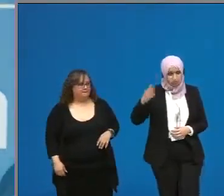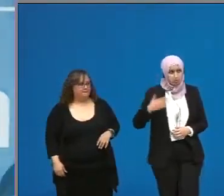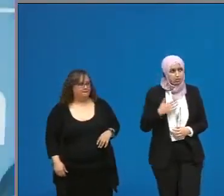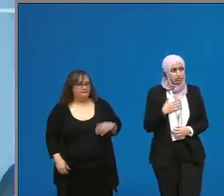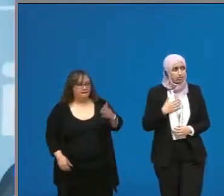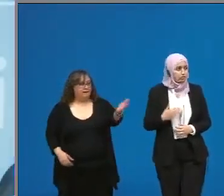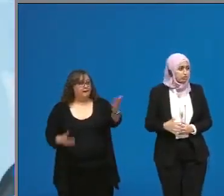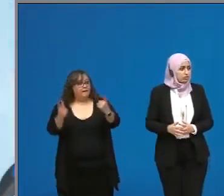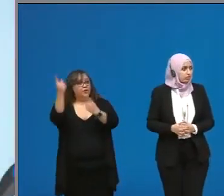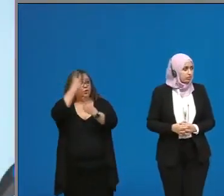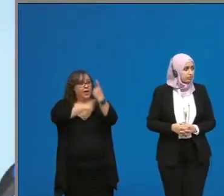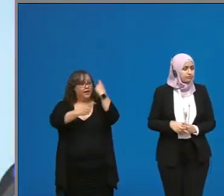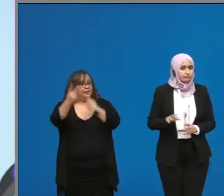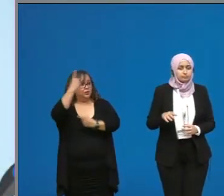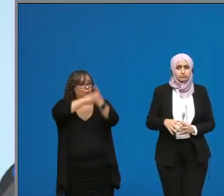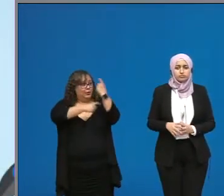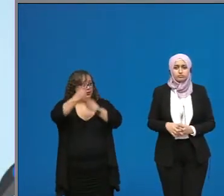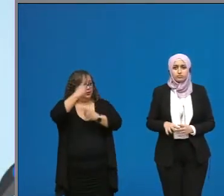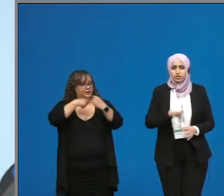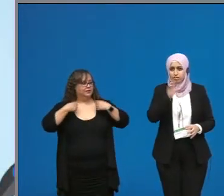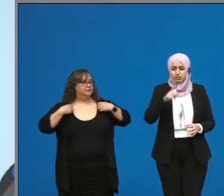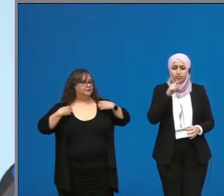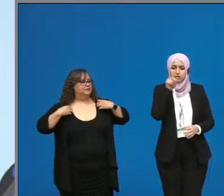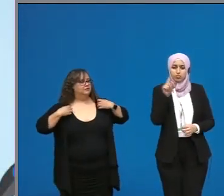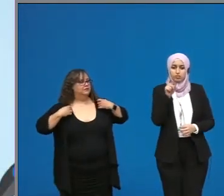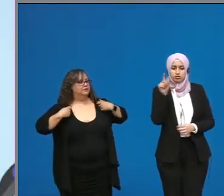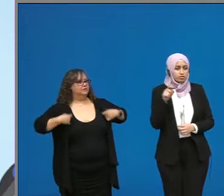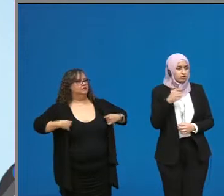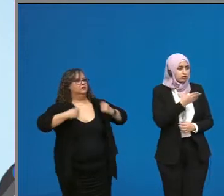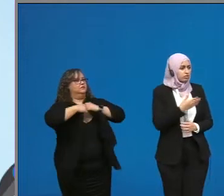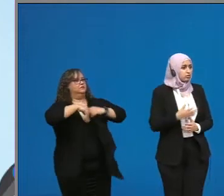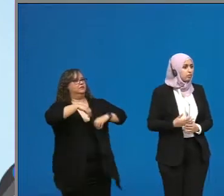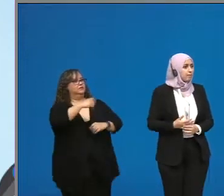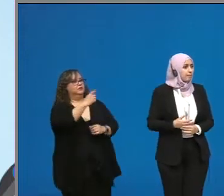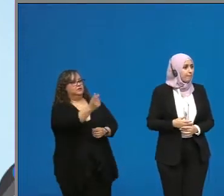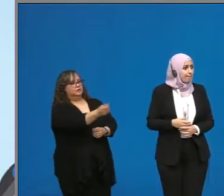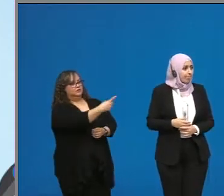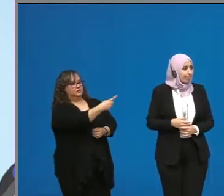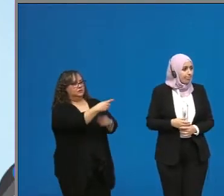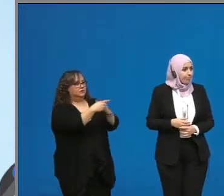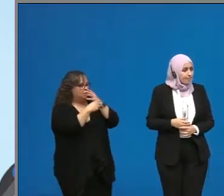Anybody have Questions? Yes.